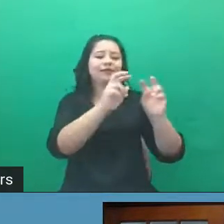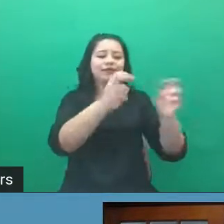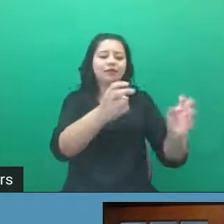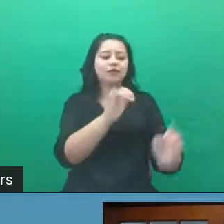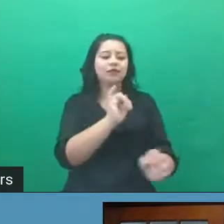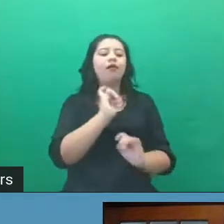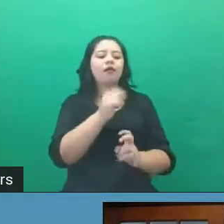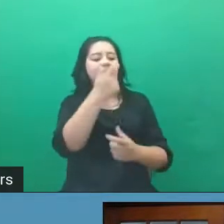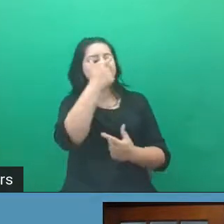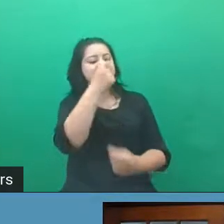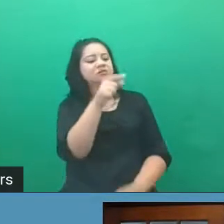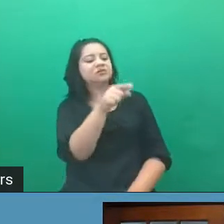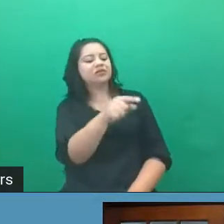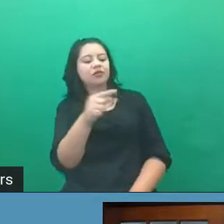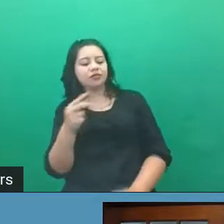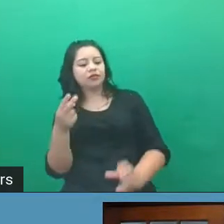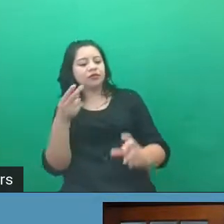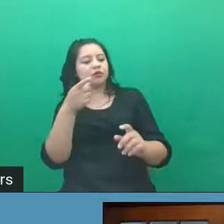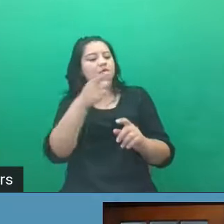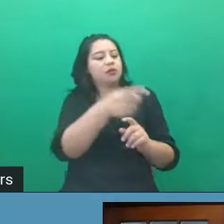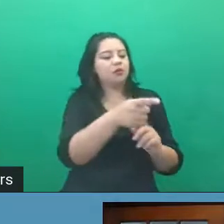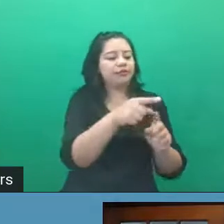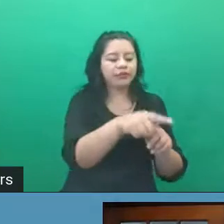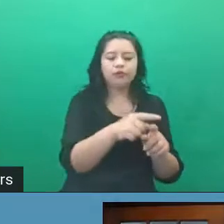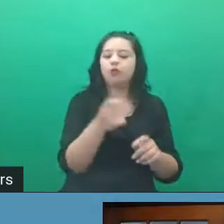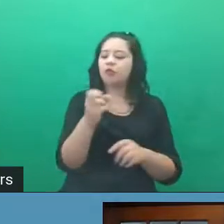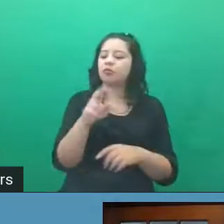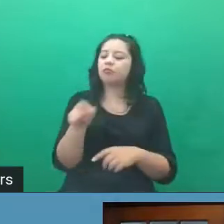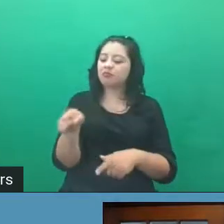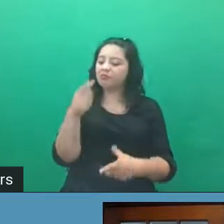types of topics. I like having that kind of control because